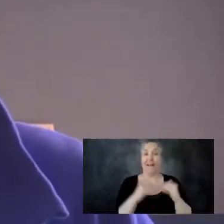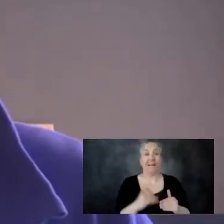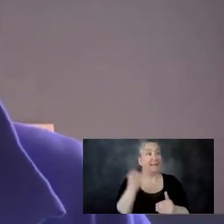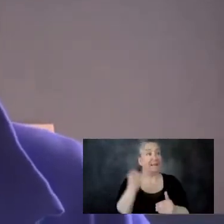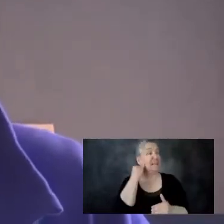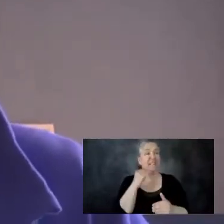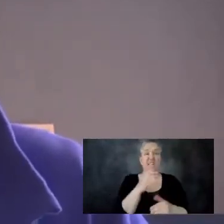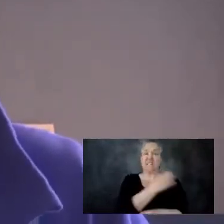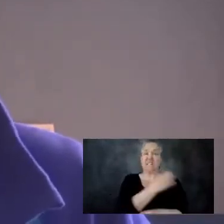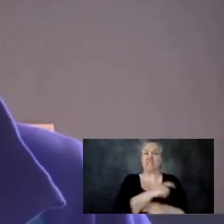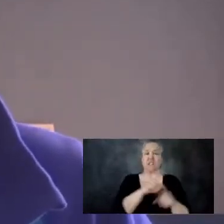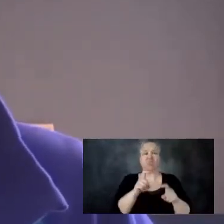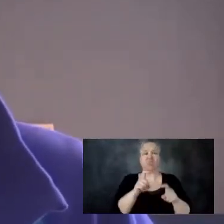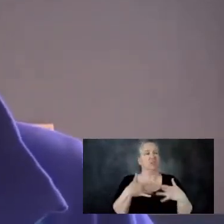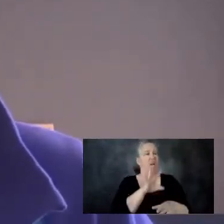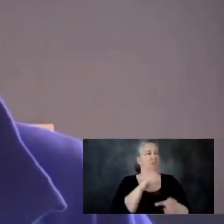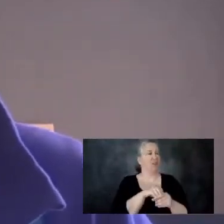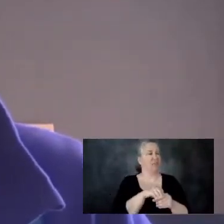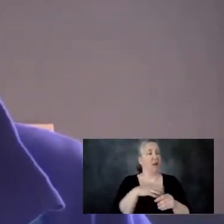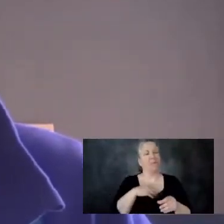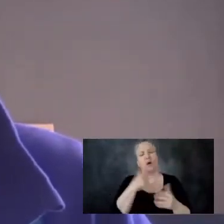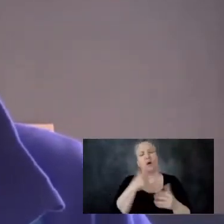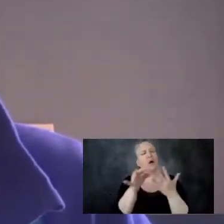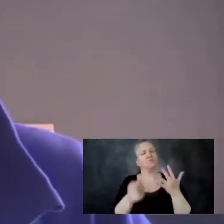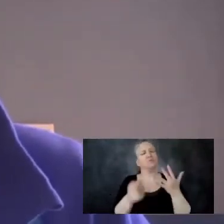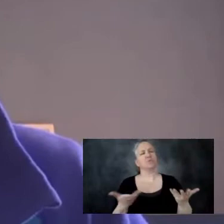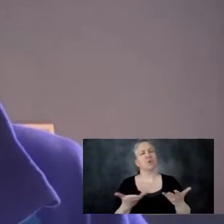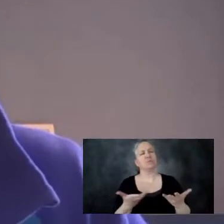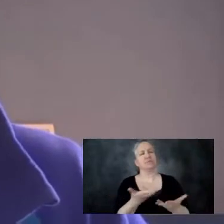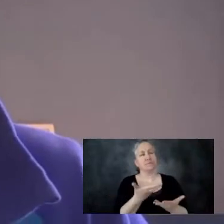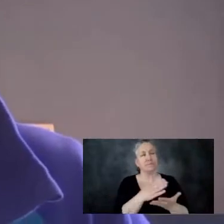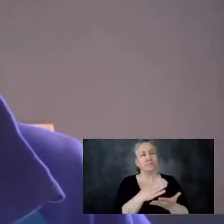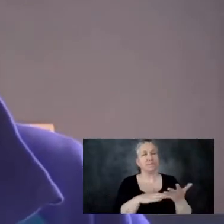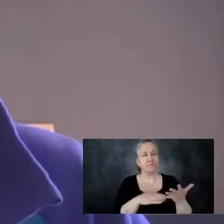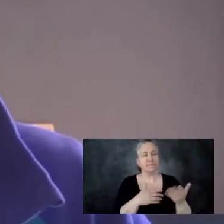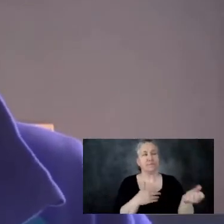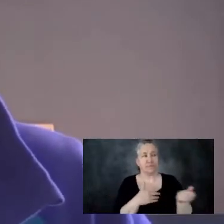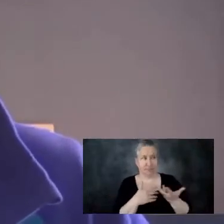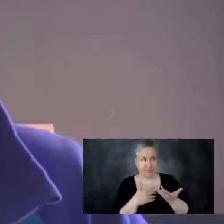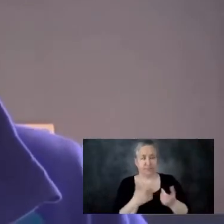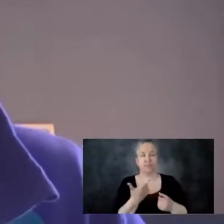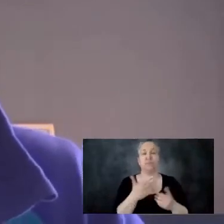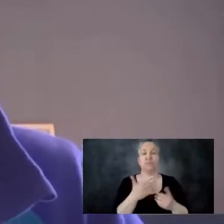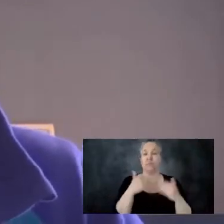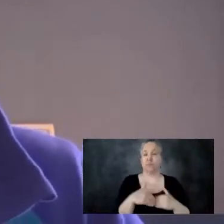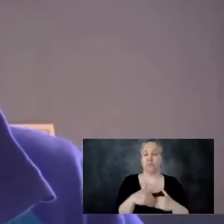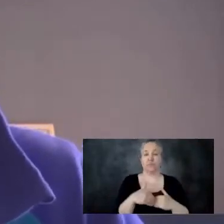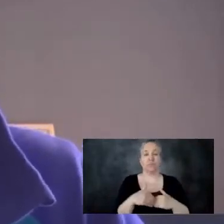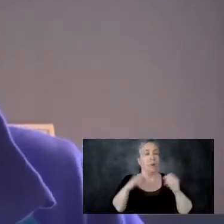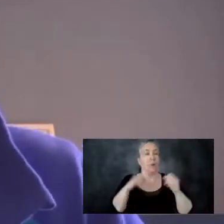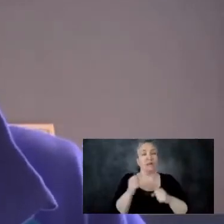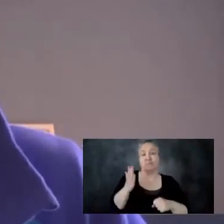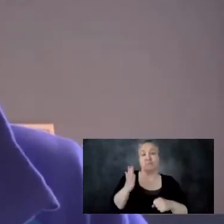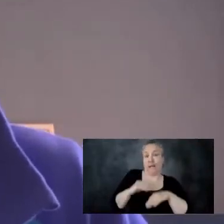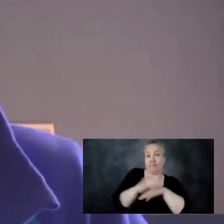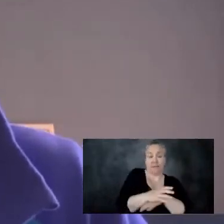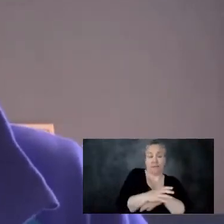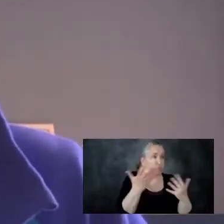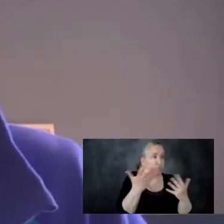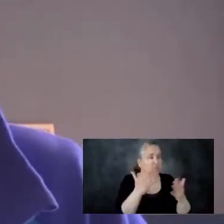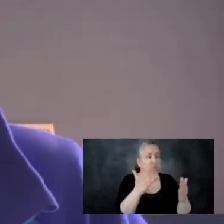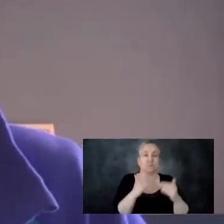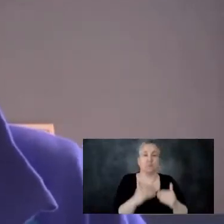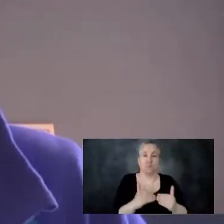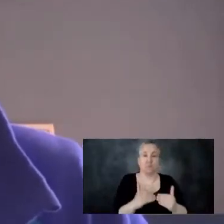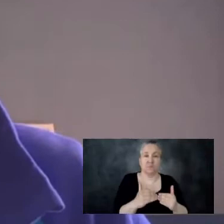be on this clinical trial, what are my options for treatment? What are the side effects that I might expect? What is